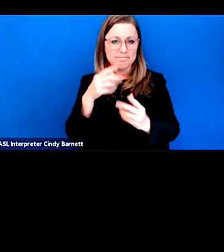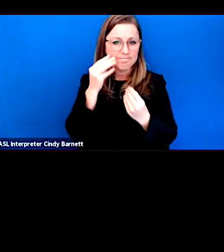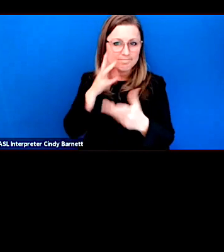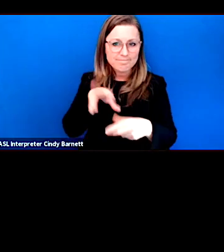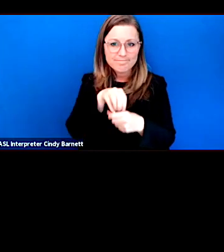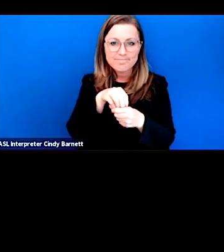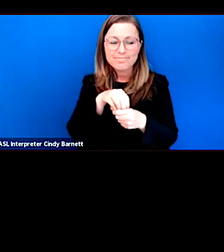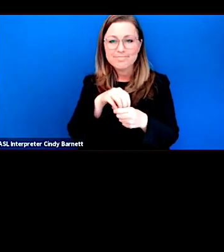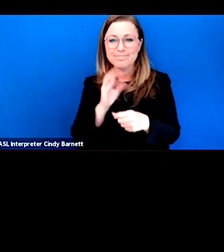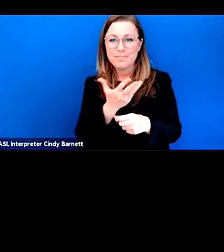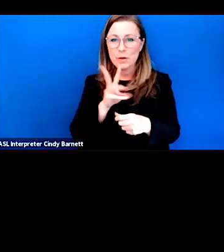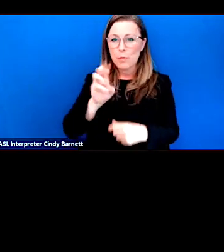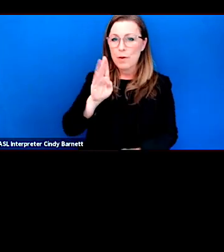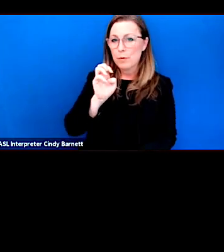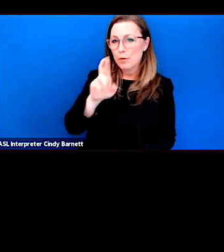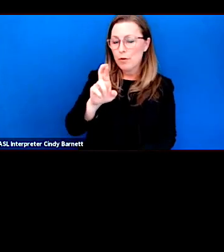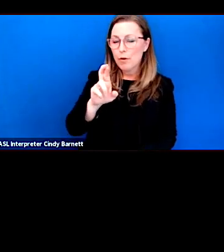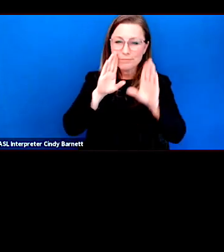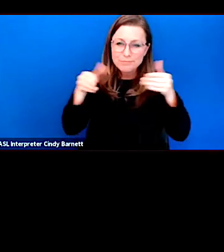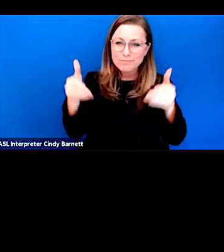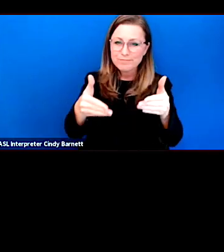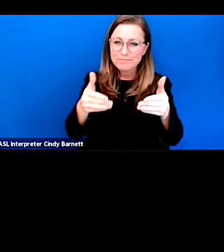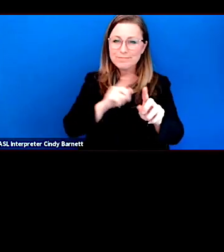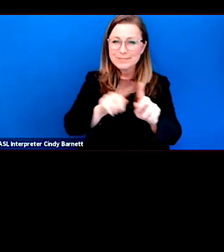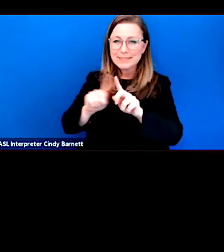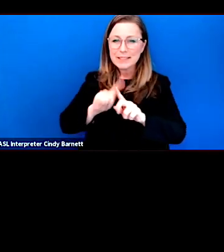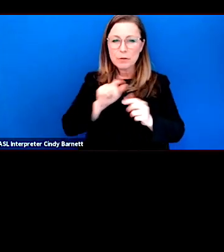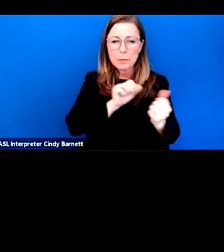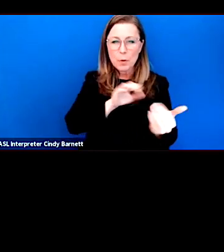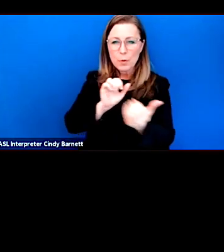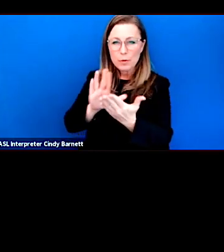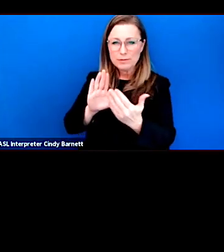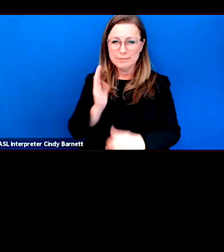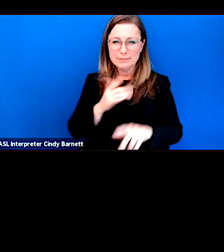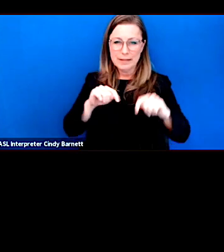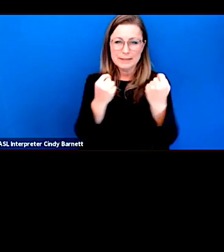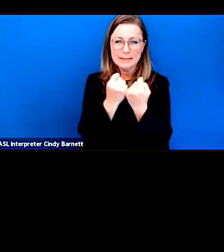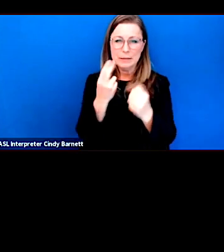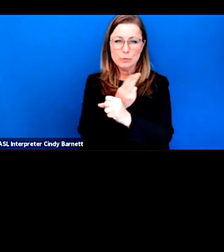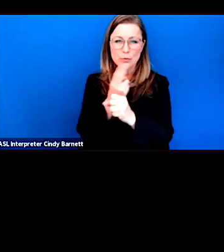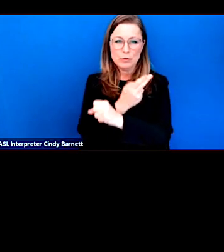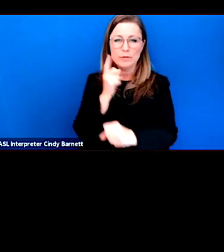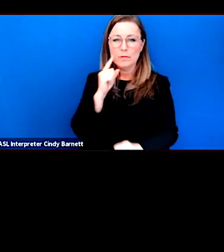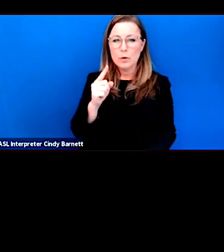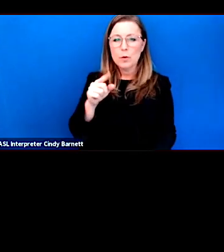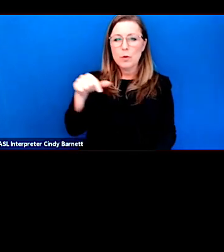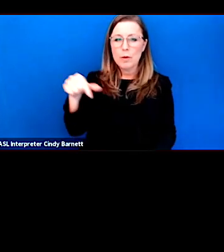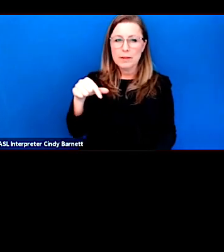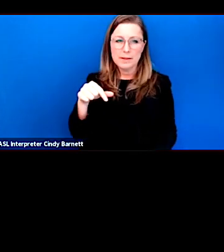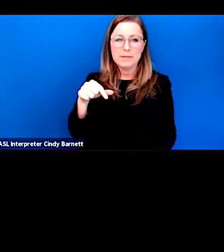of the webinar that focuses on the methods our team uses to conduct qualitative metasyntheses.